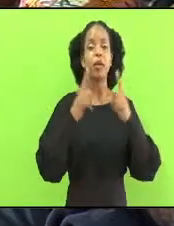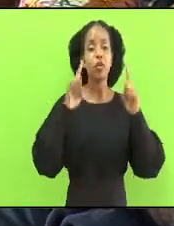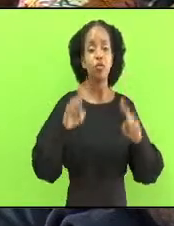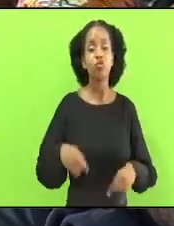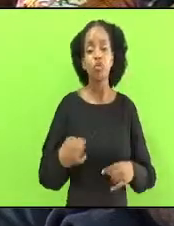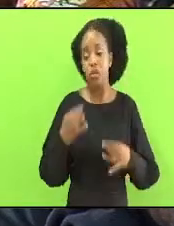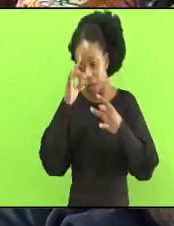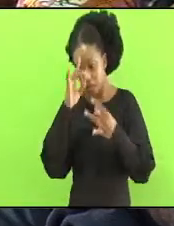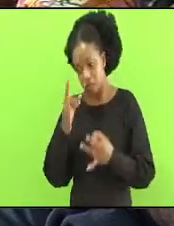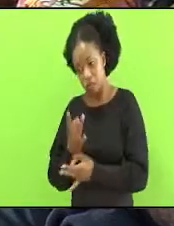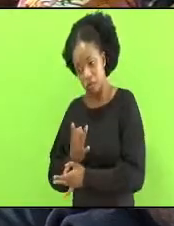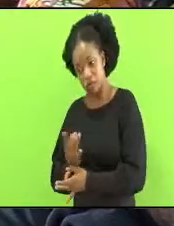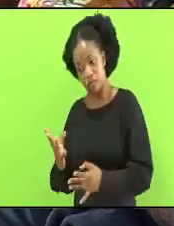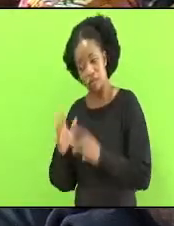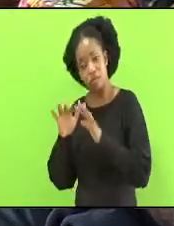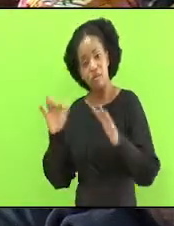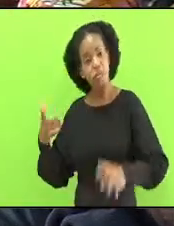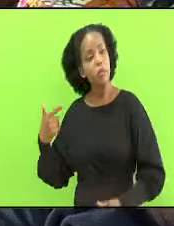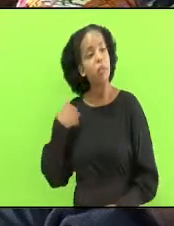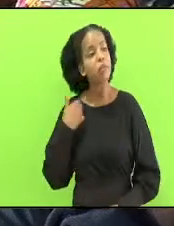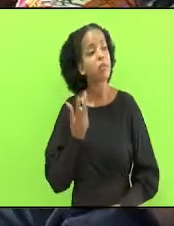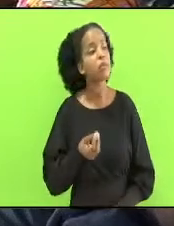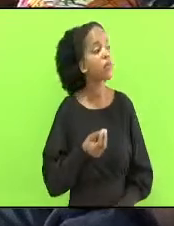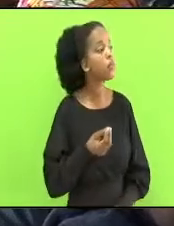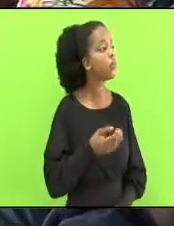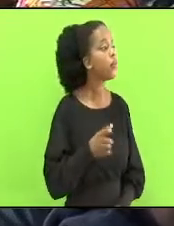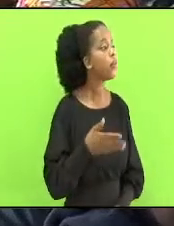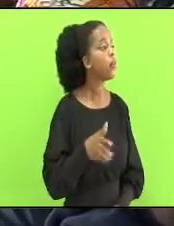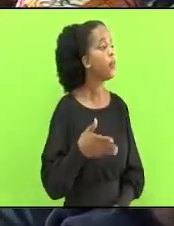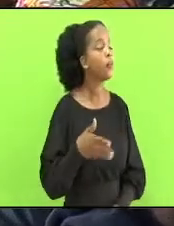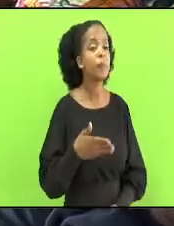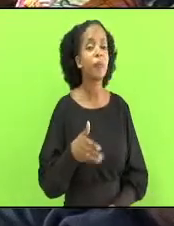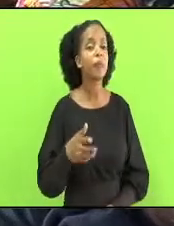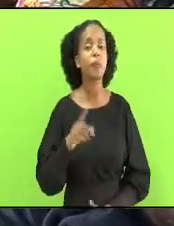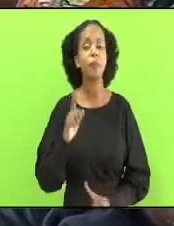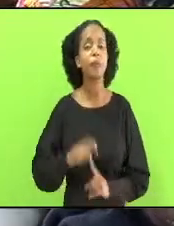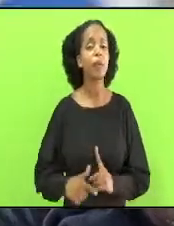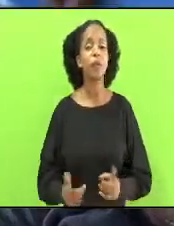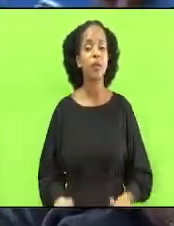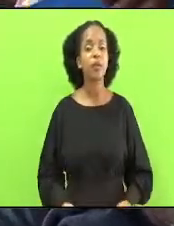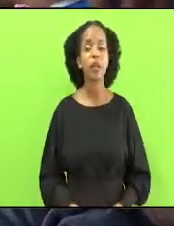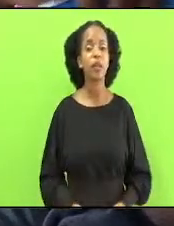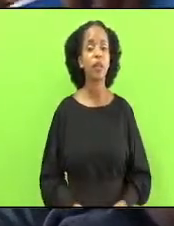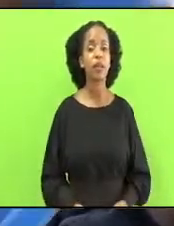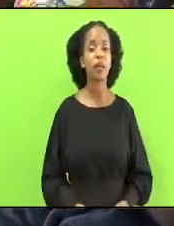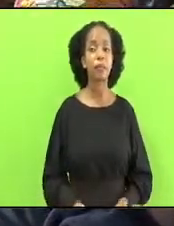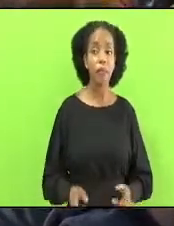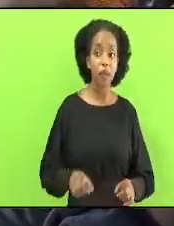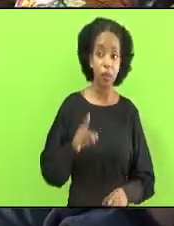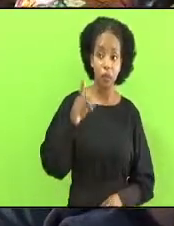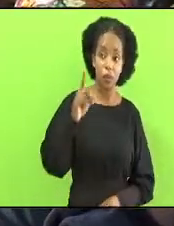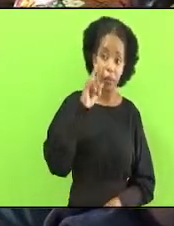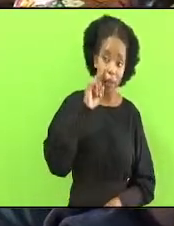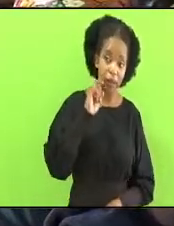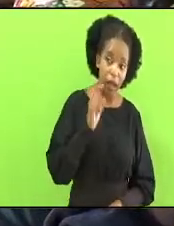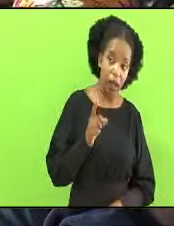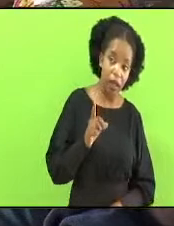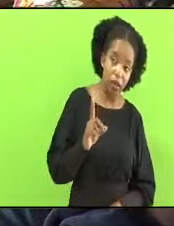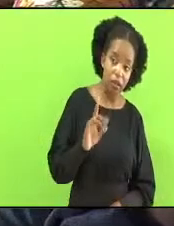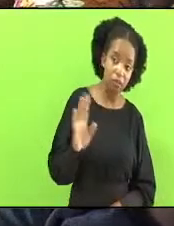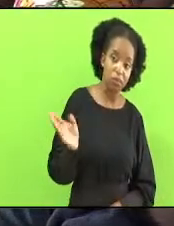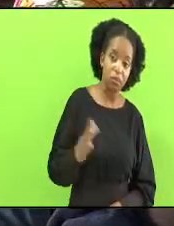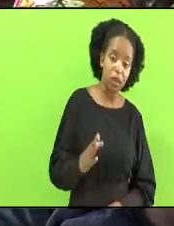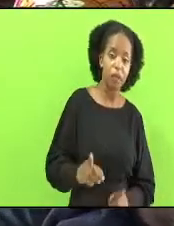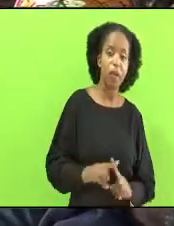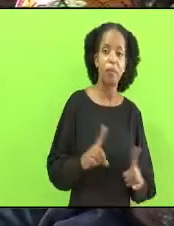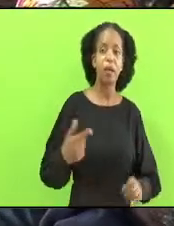Like your disaster, I don't see anybody from disaster. I don't see any, beside you, Madala. I don't see any mayor here.